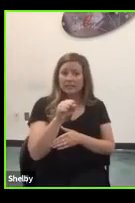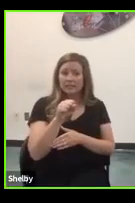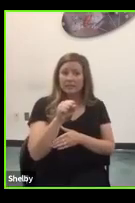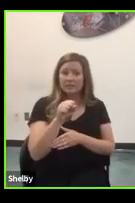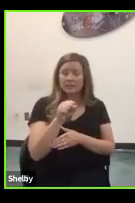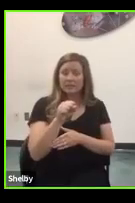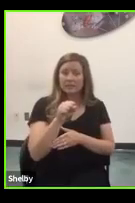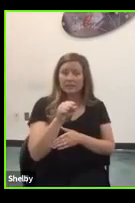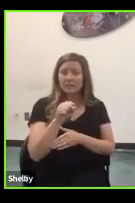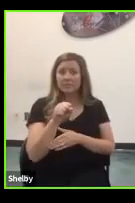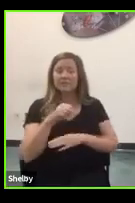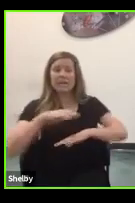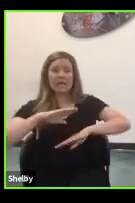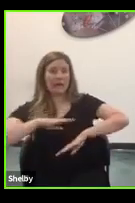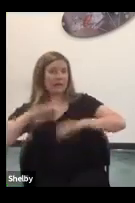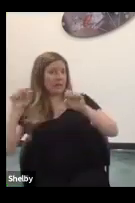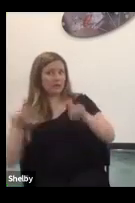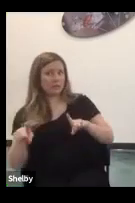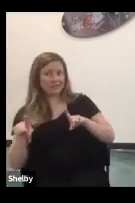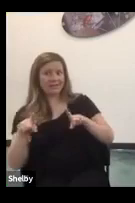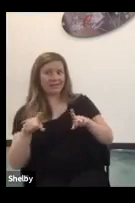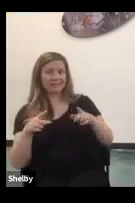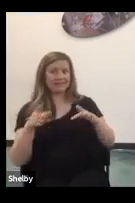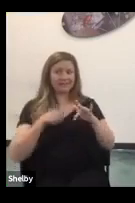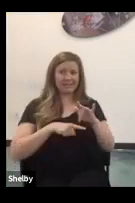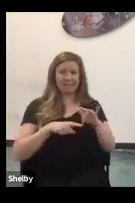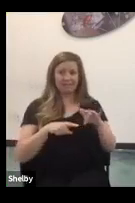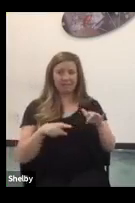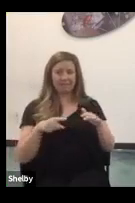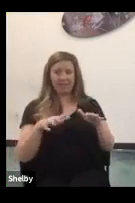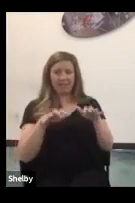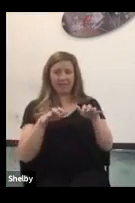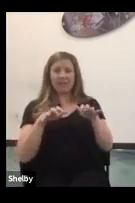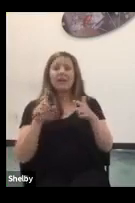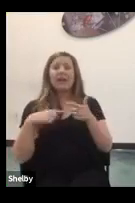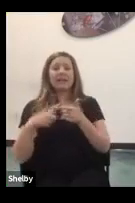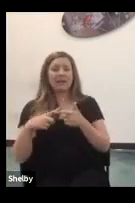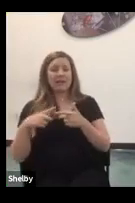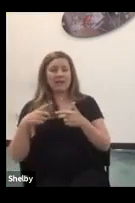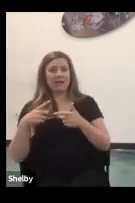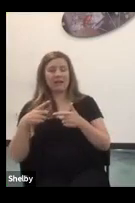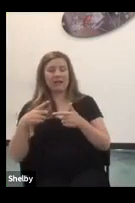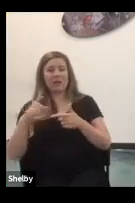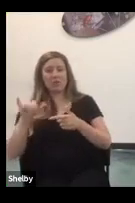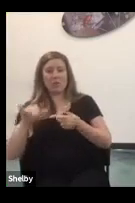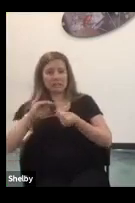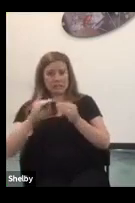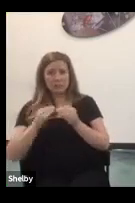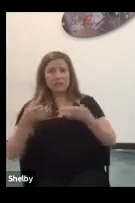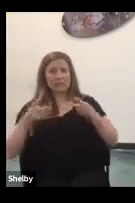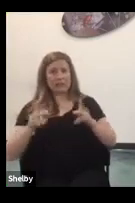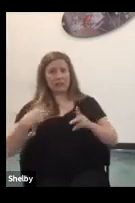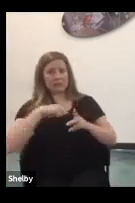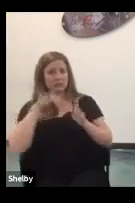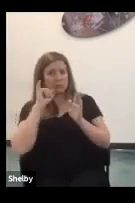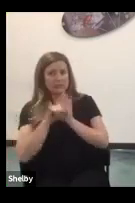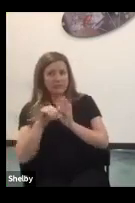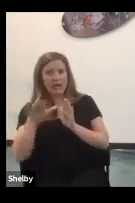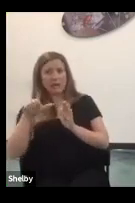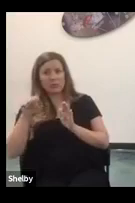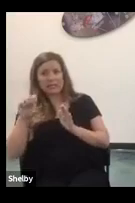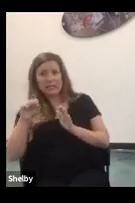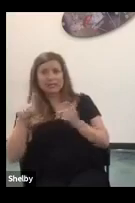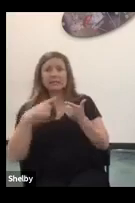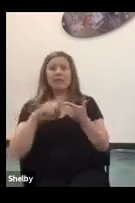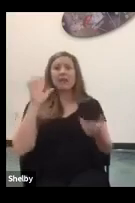Having adequate testing and increasing testing numbers allows for us to identify those cases and to add those to